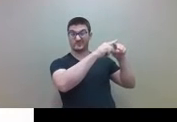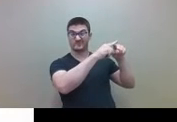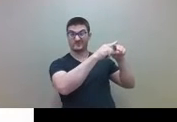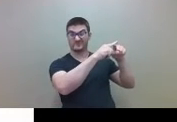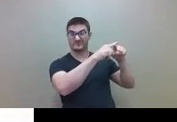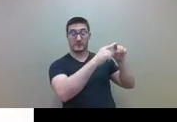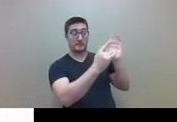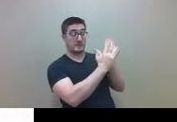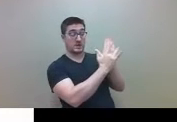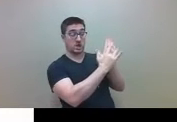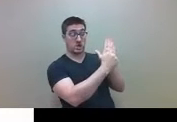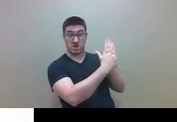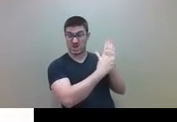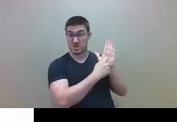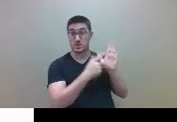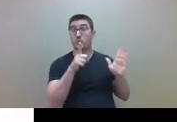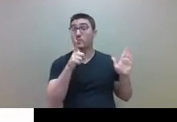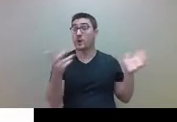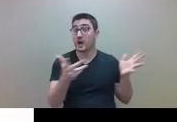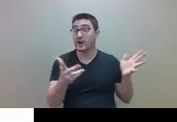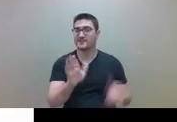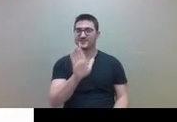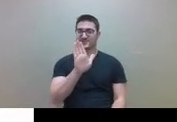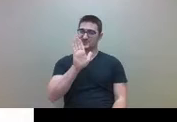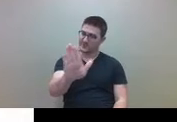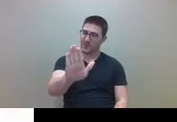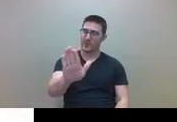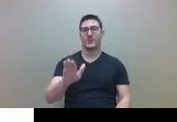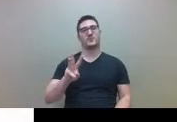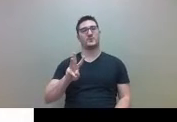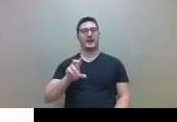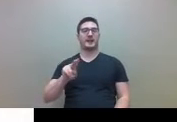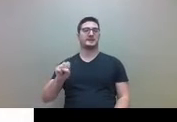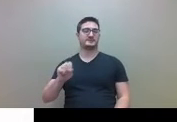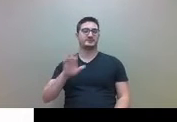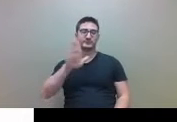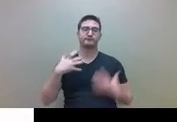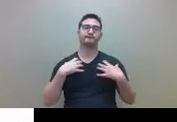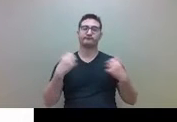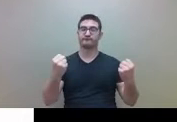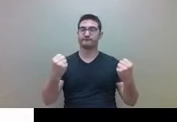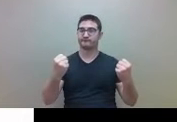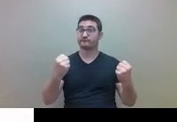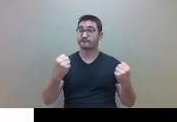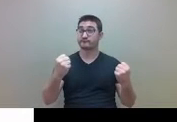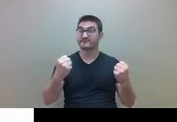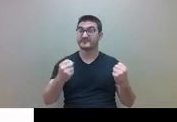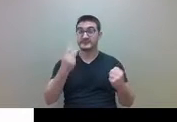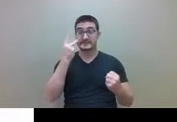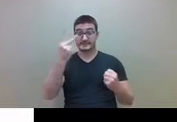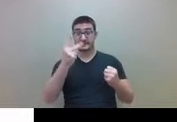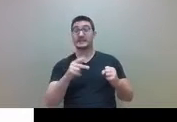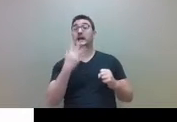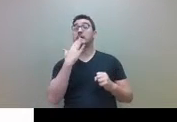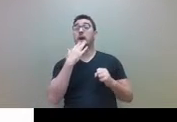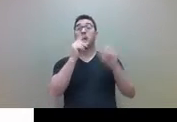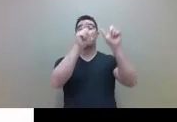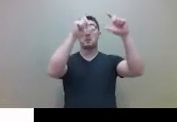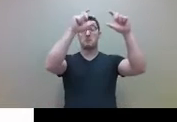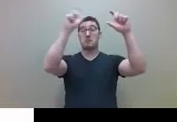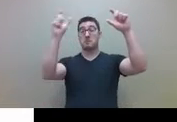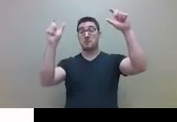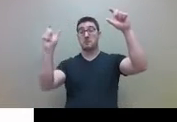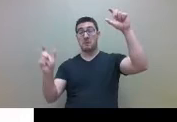you? And then with these pie slices, this is what's been identified as the